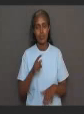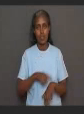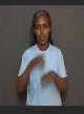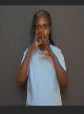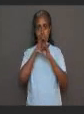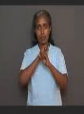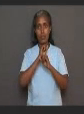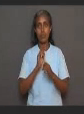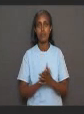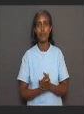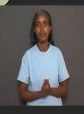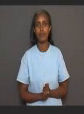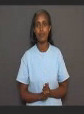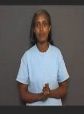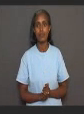Time's up!